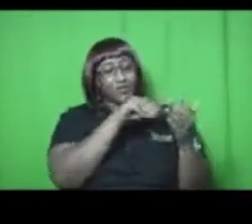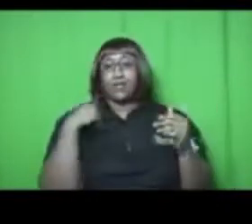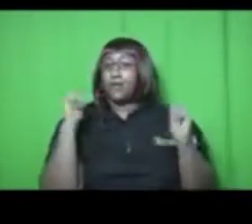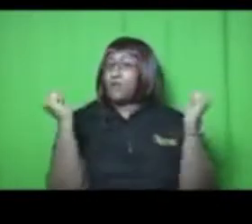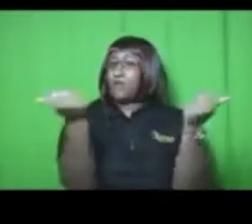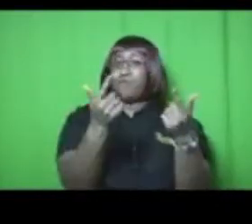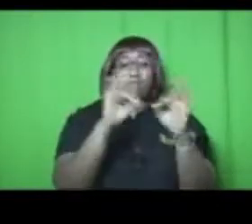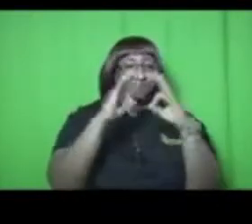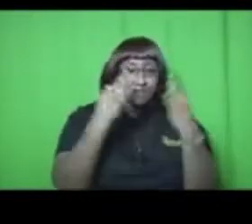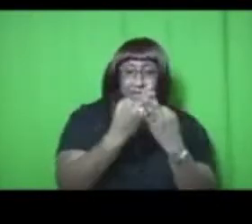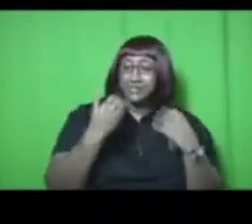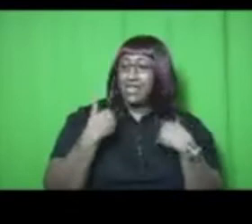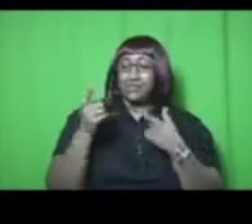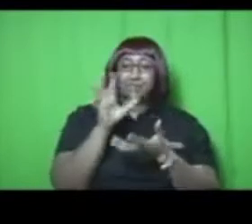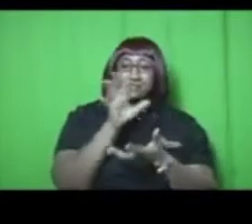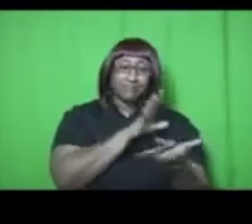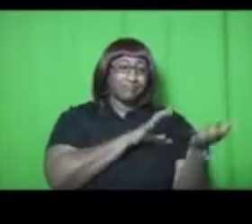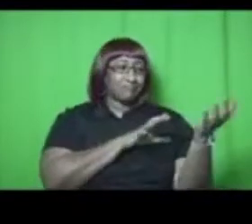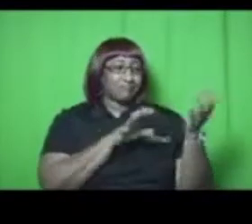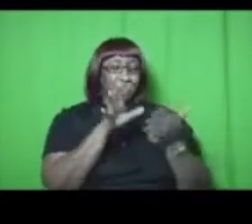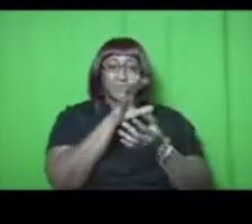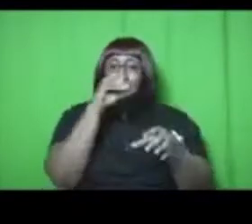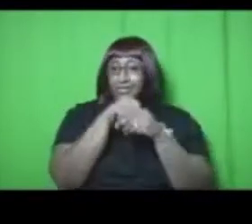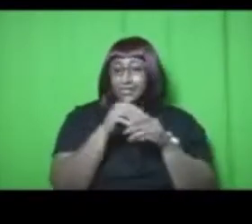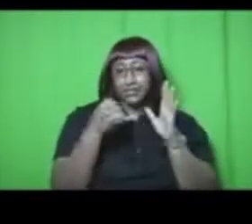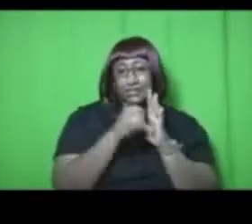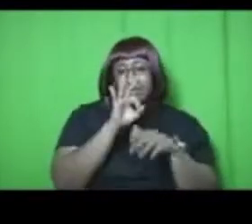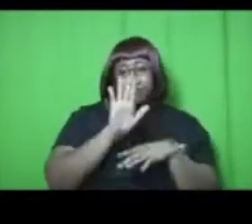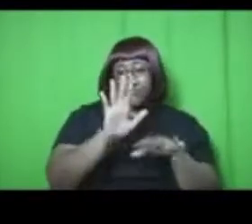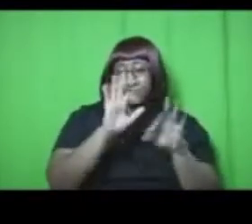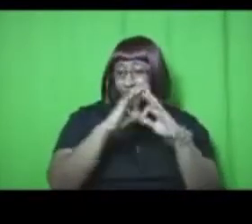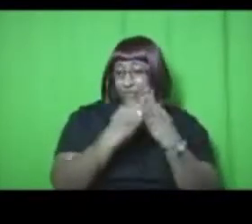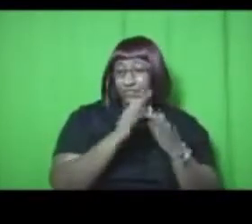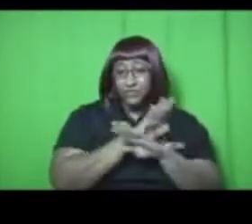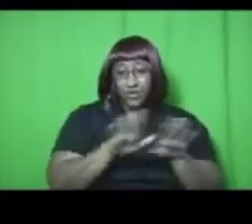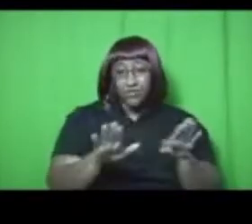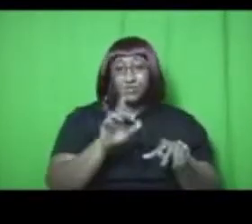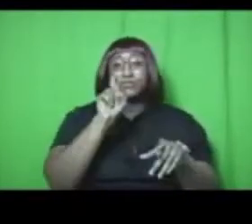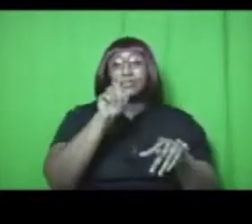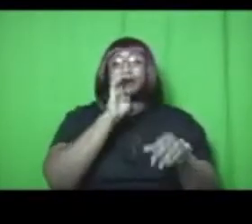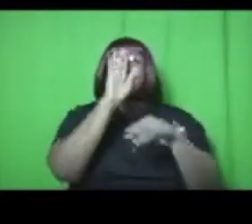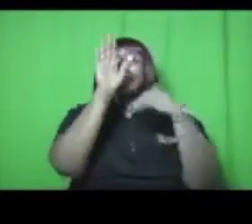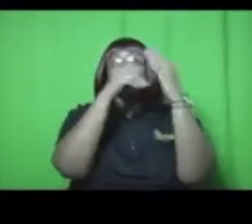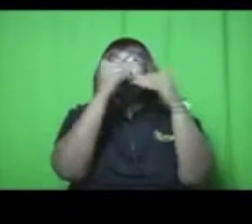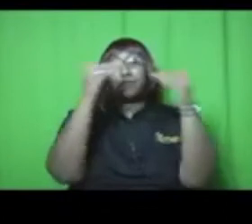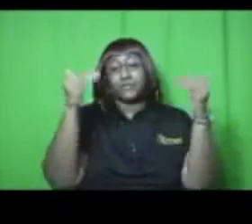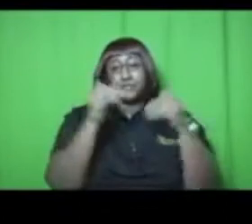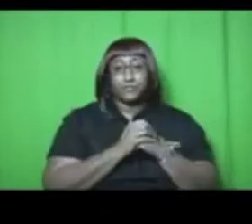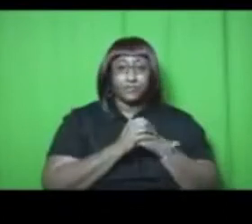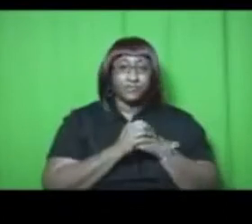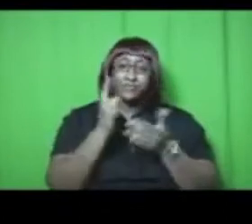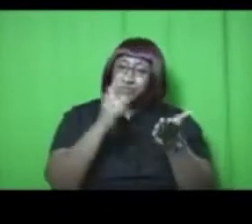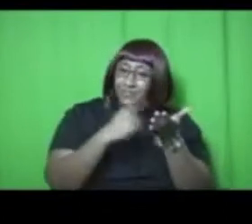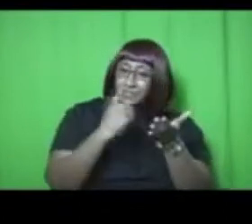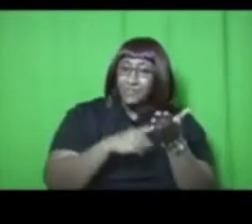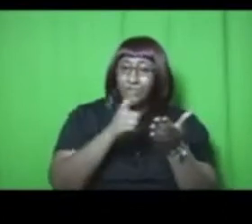families have some dysfunctionality in it. And if your family doesn't, then you need to be in heaven. And